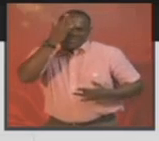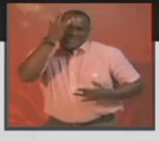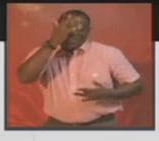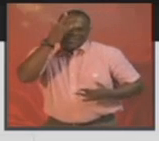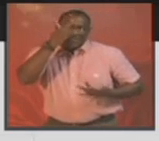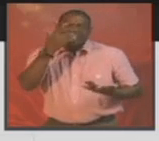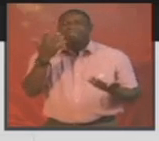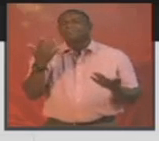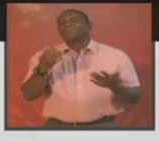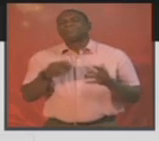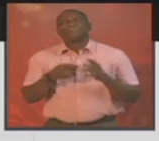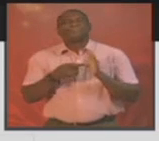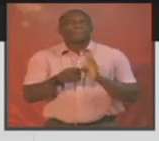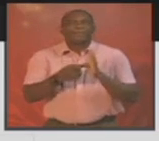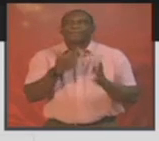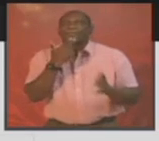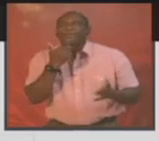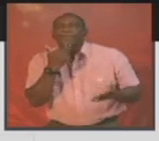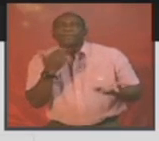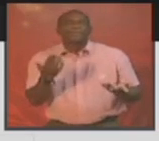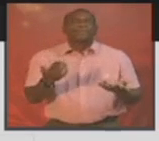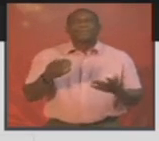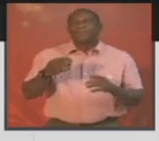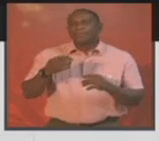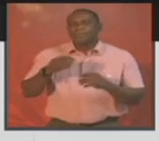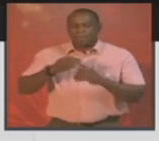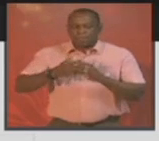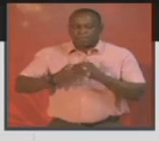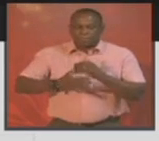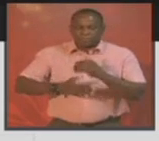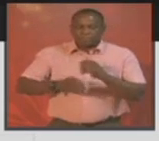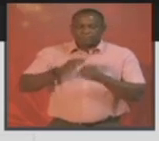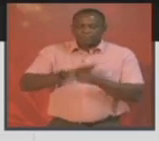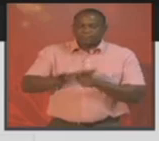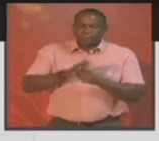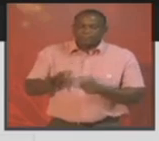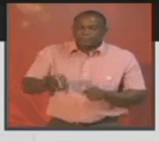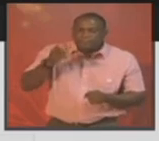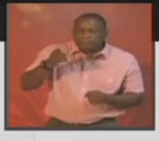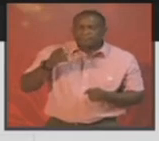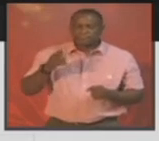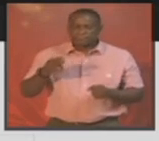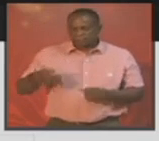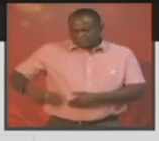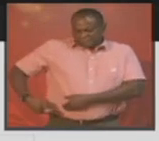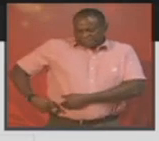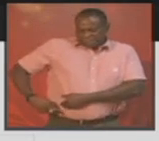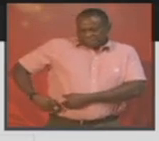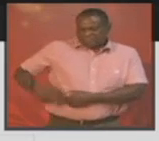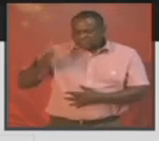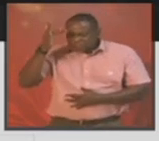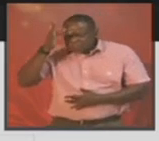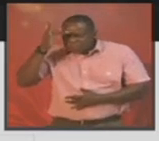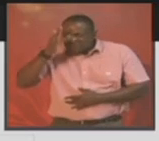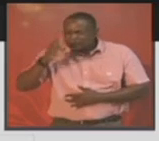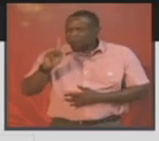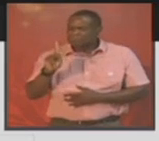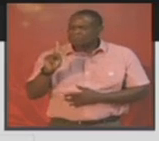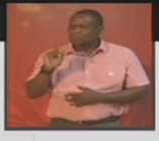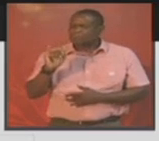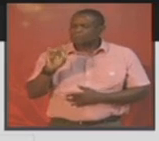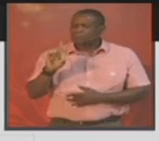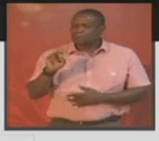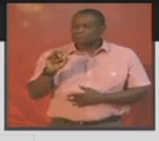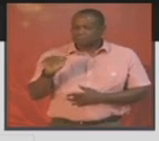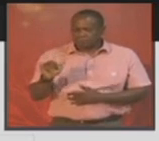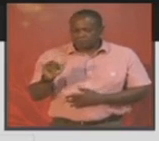other chronic diseases, diabetes, hypertension, kidney disease, on treatment for cancers, etc.